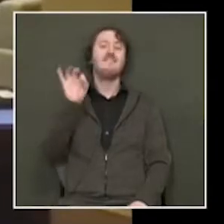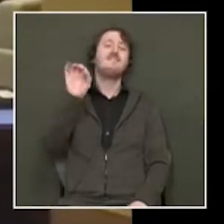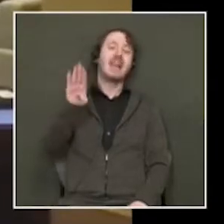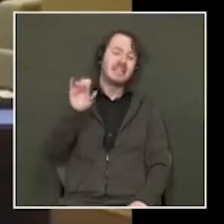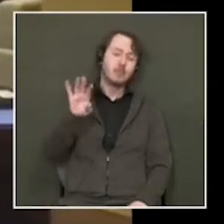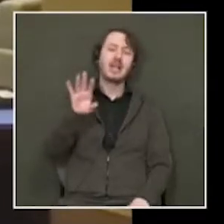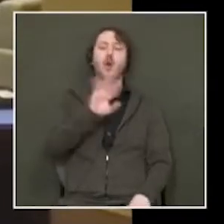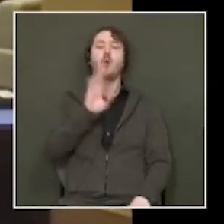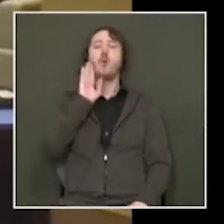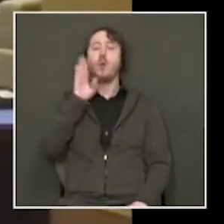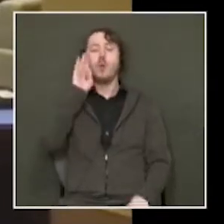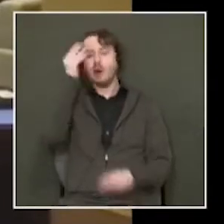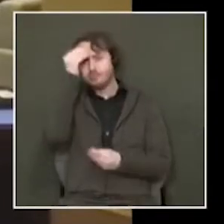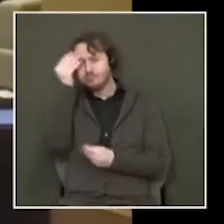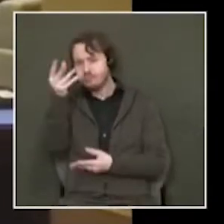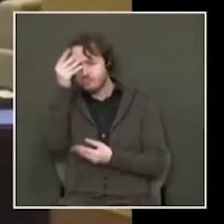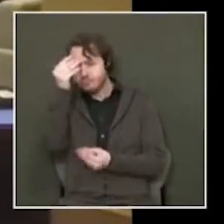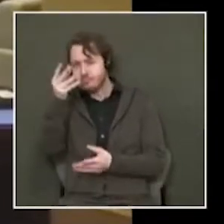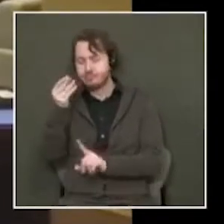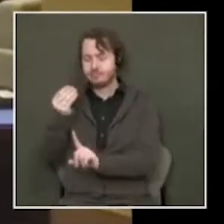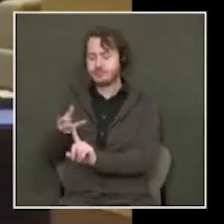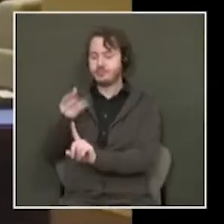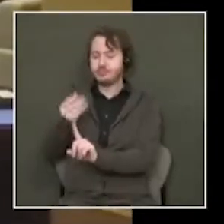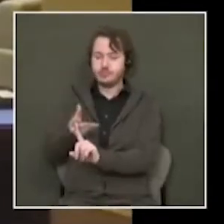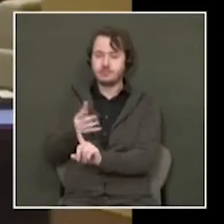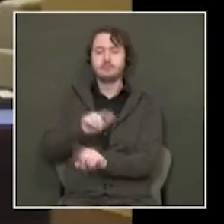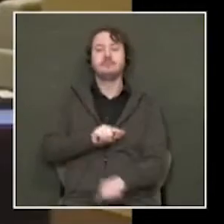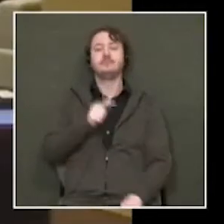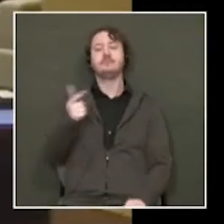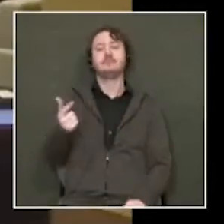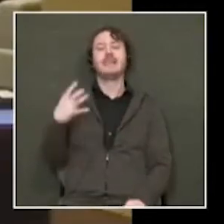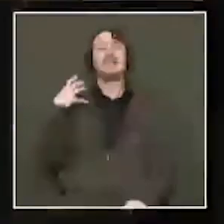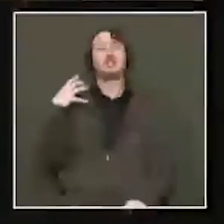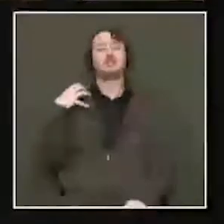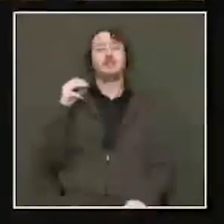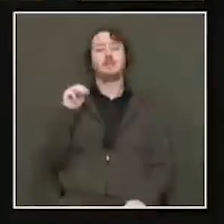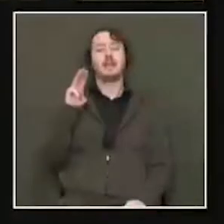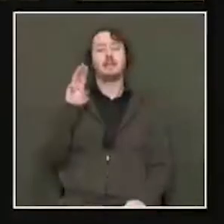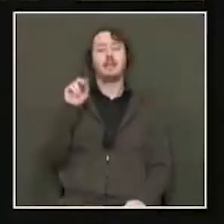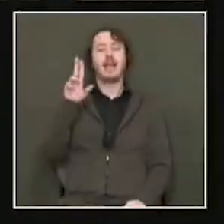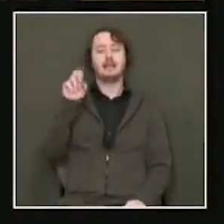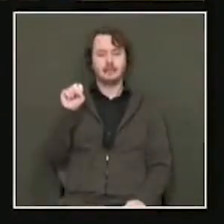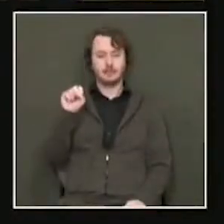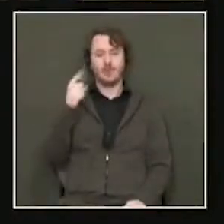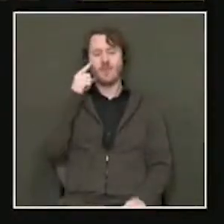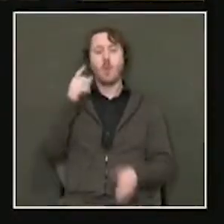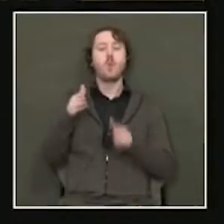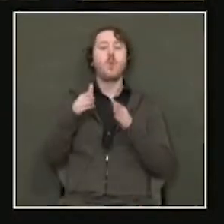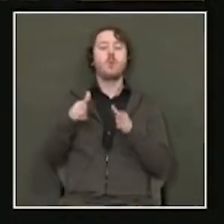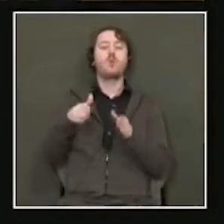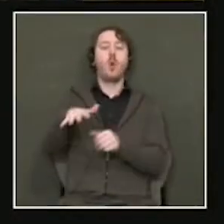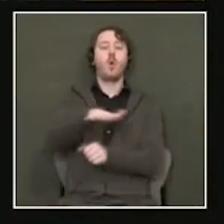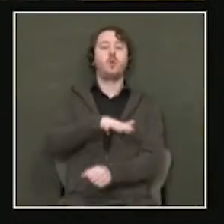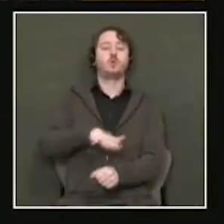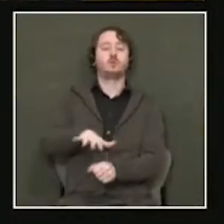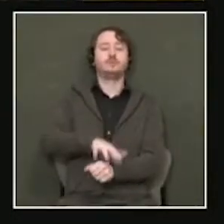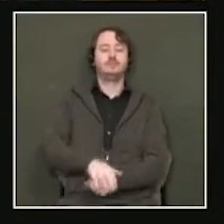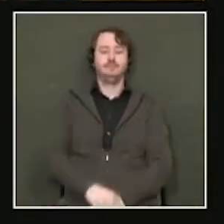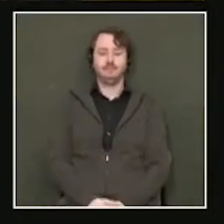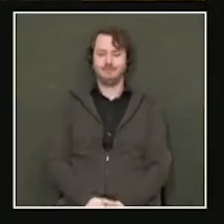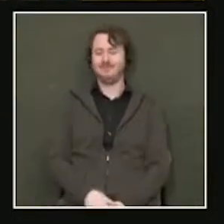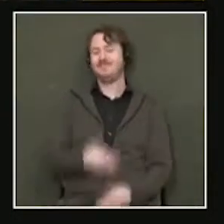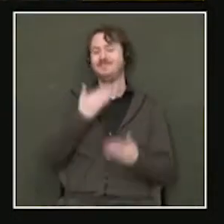the public through those means. Let me turn it over to Chief McManus for an update on road conditions. Thank you,